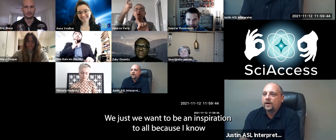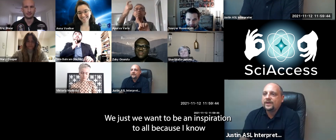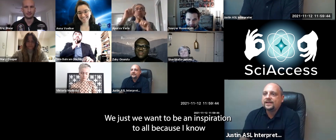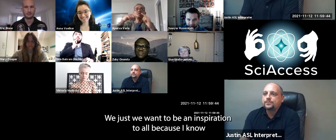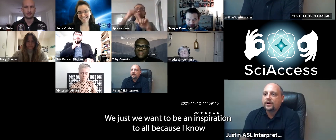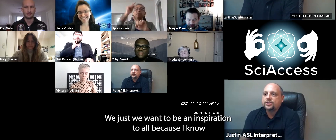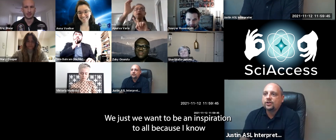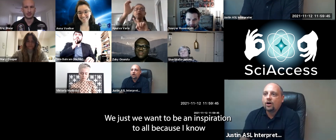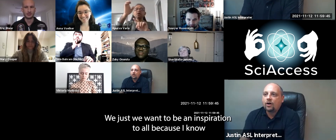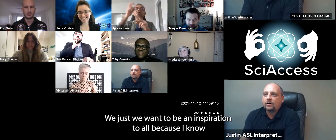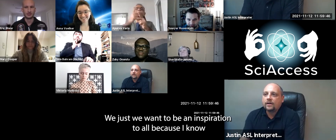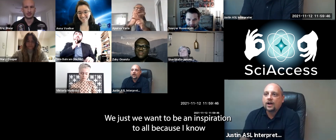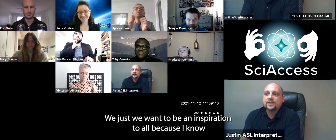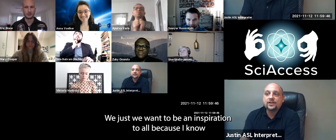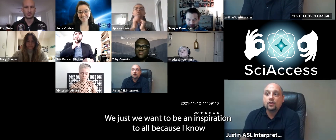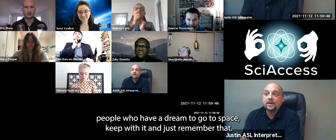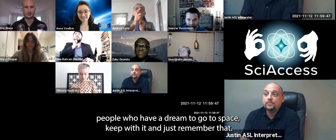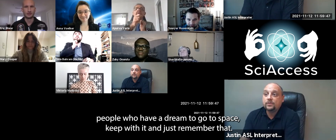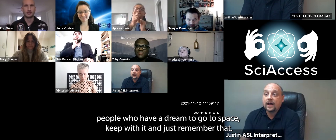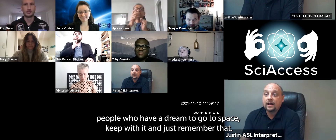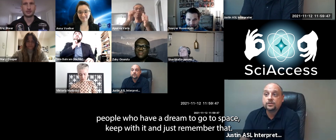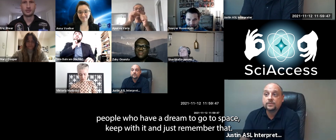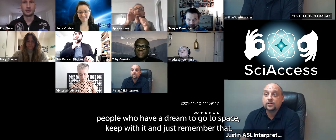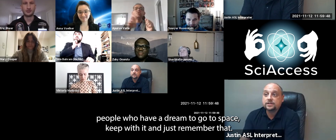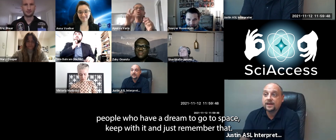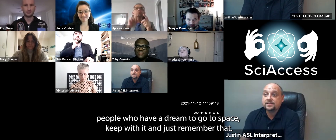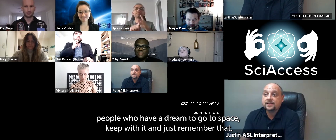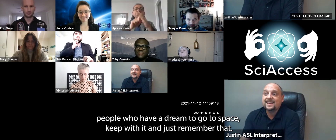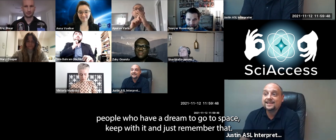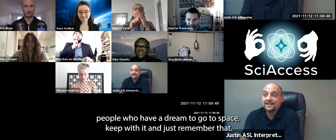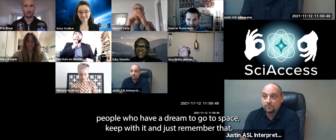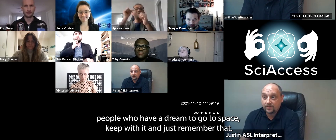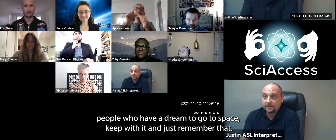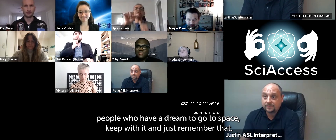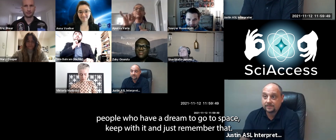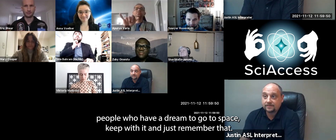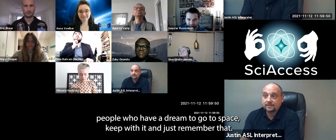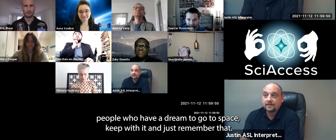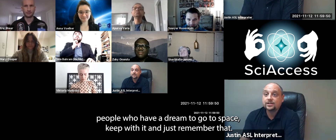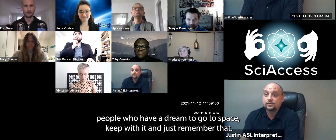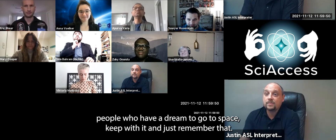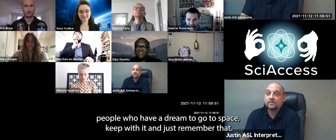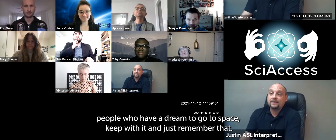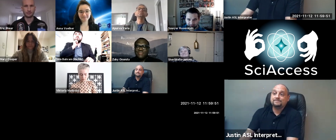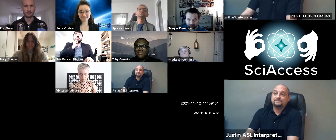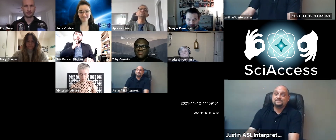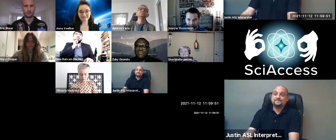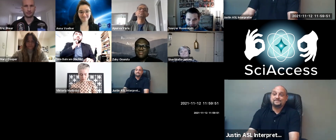We want to be an inspiration to all, because I know people who have a dream to go to space, keep with it. And just